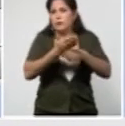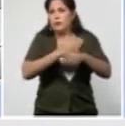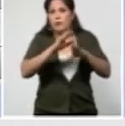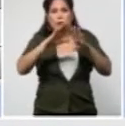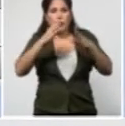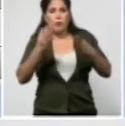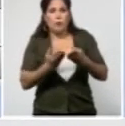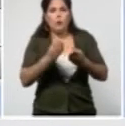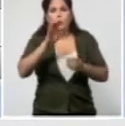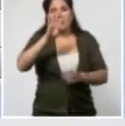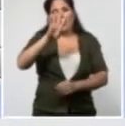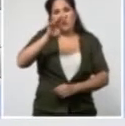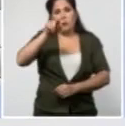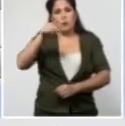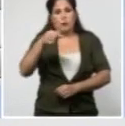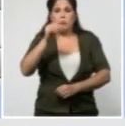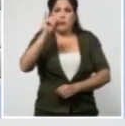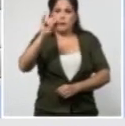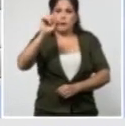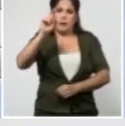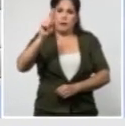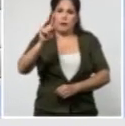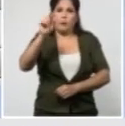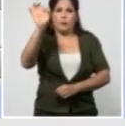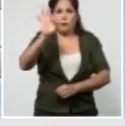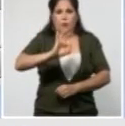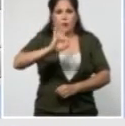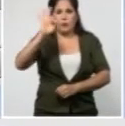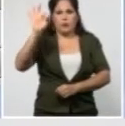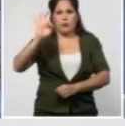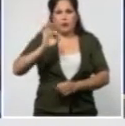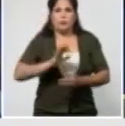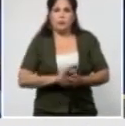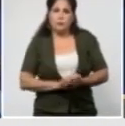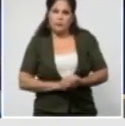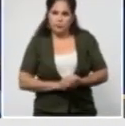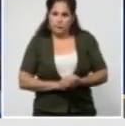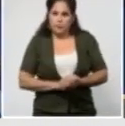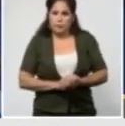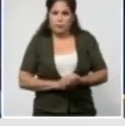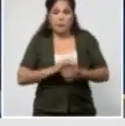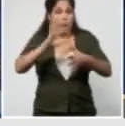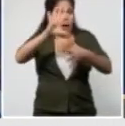543,902 deaths, more than 500,000, for a fatality of